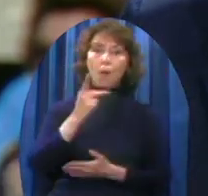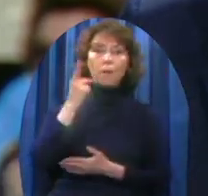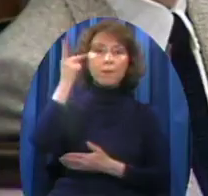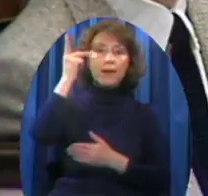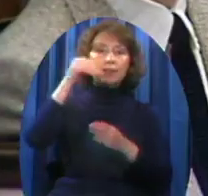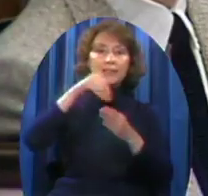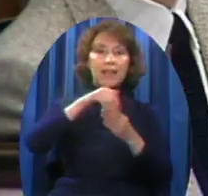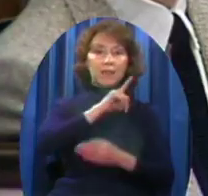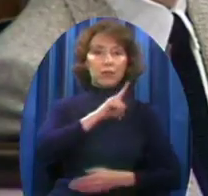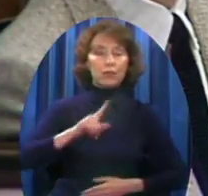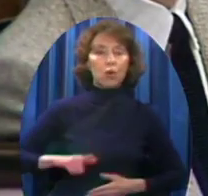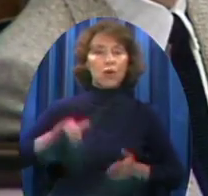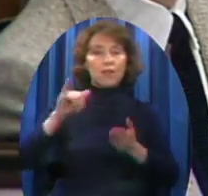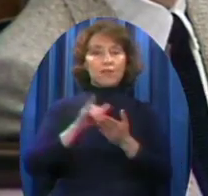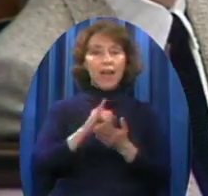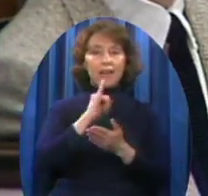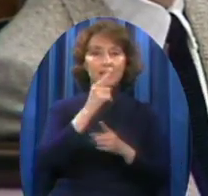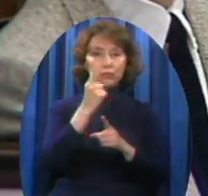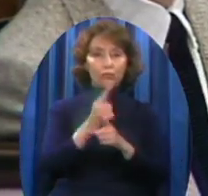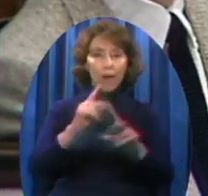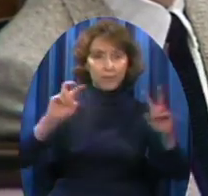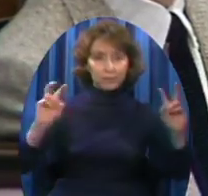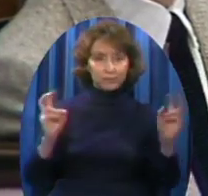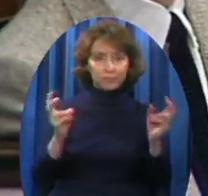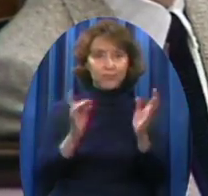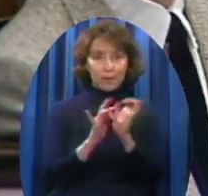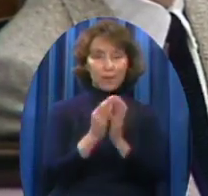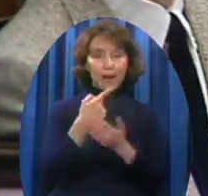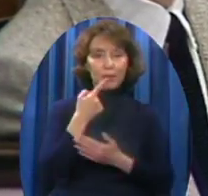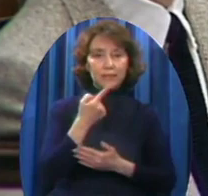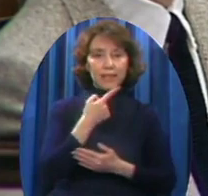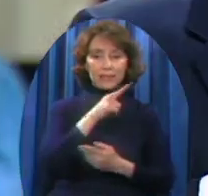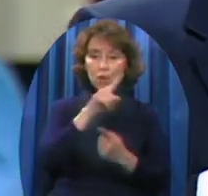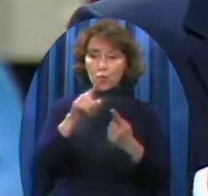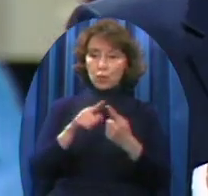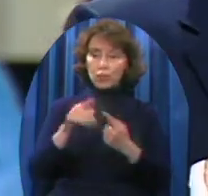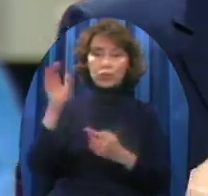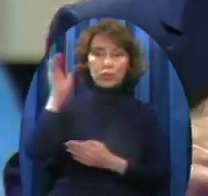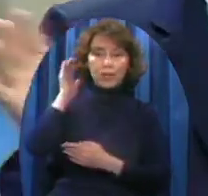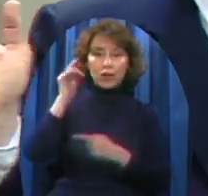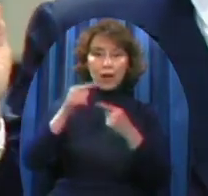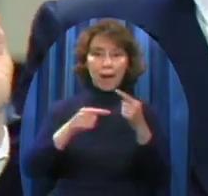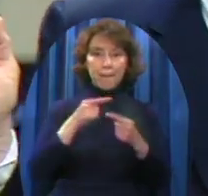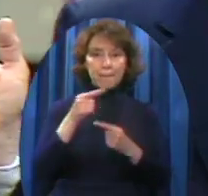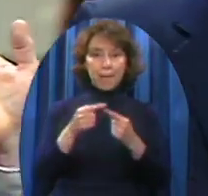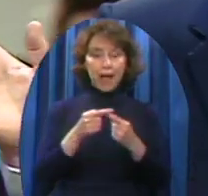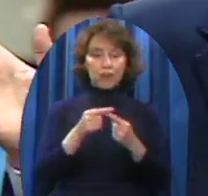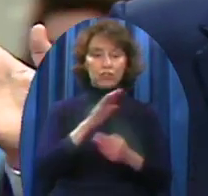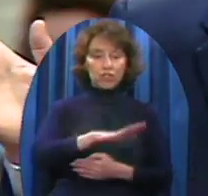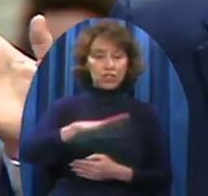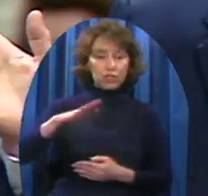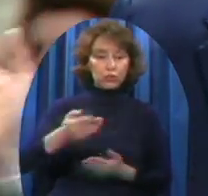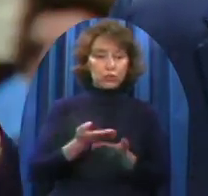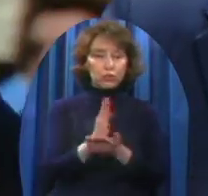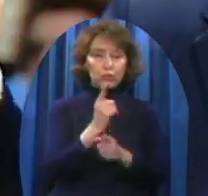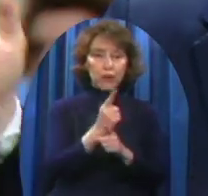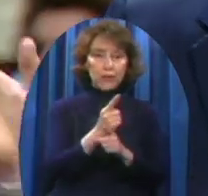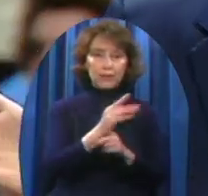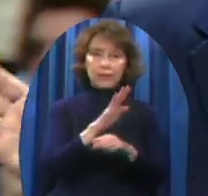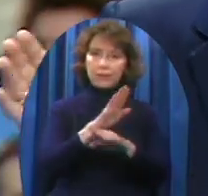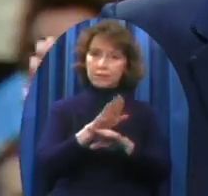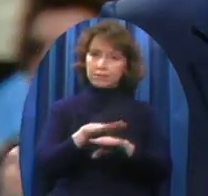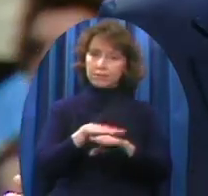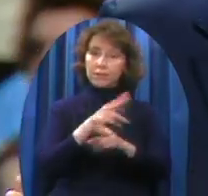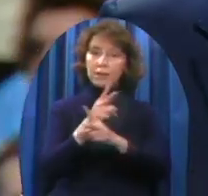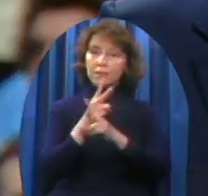right. When you hear about today's movement of children's rights, be careful. Of course, we